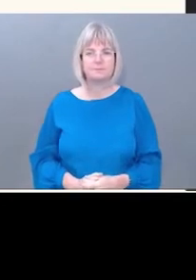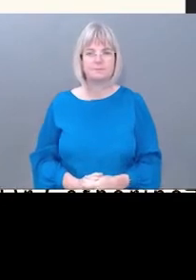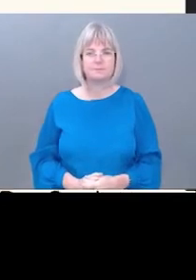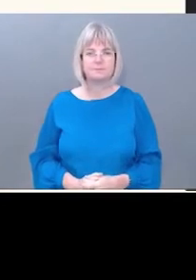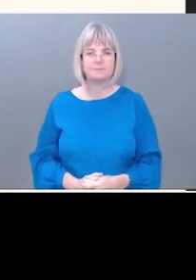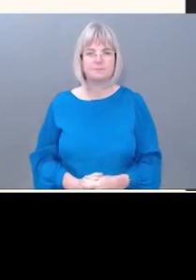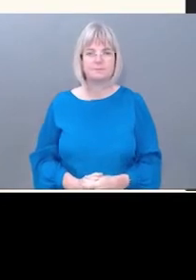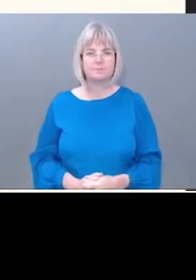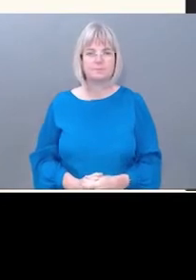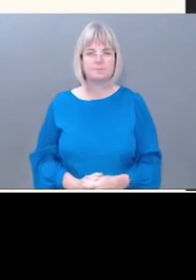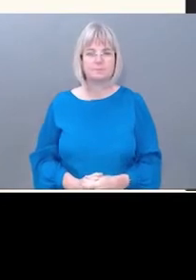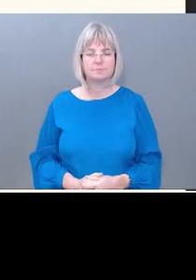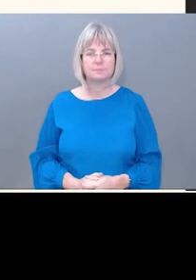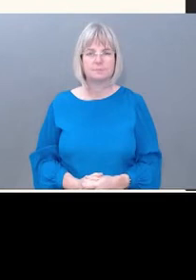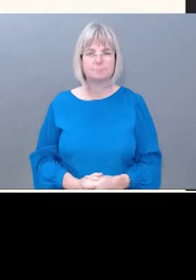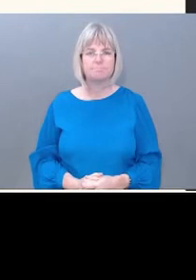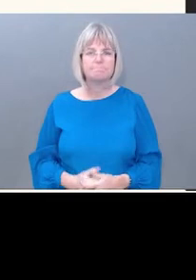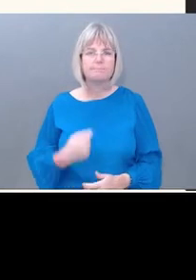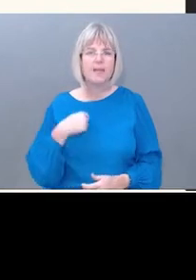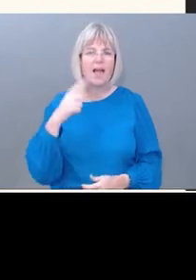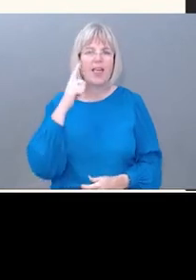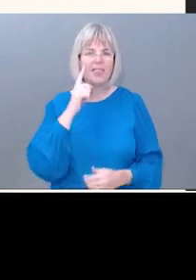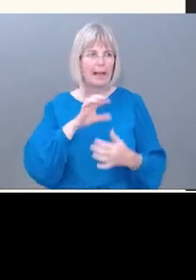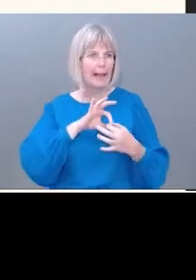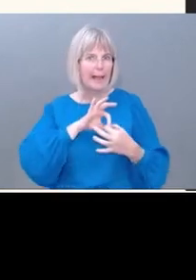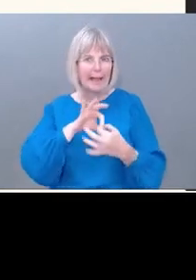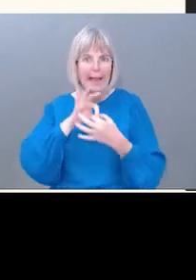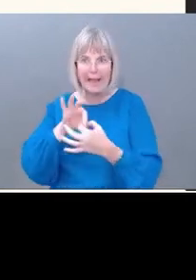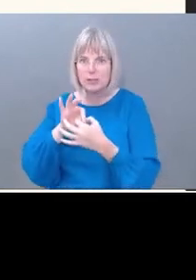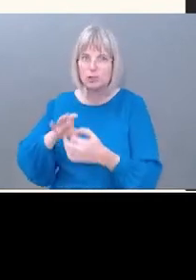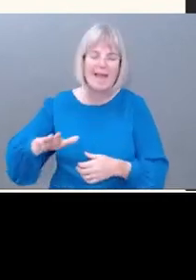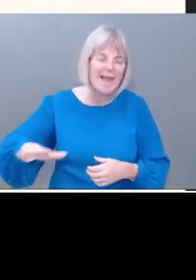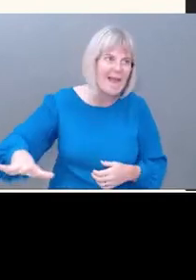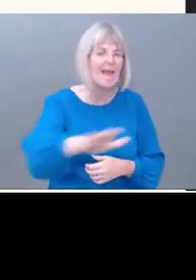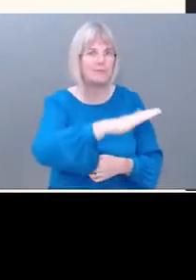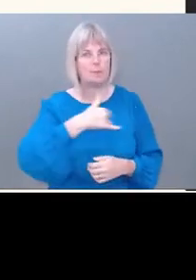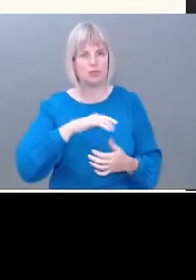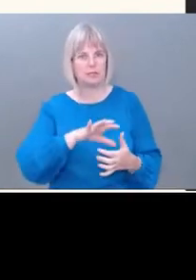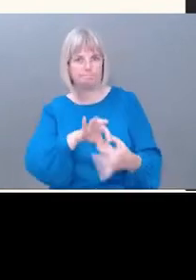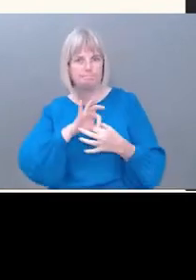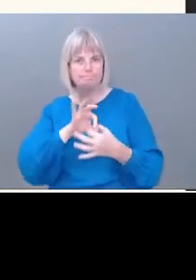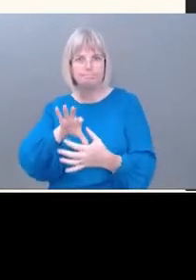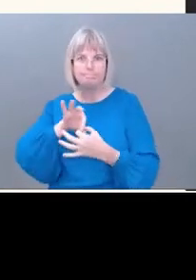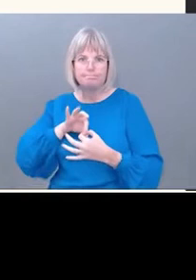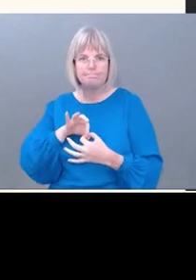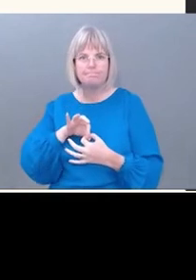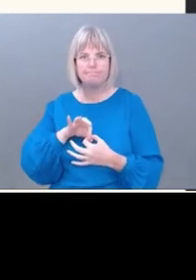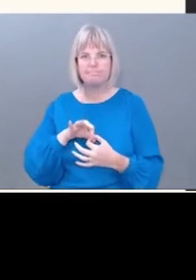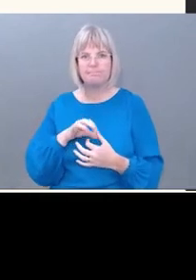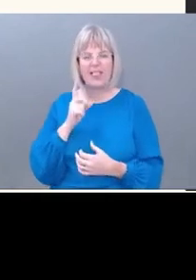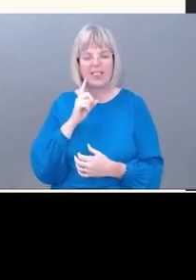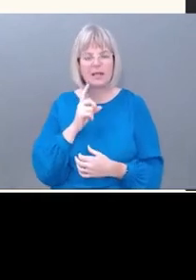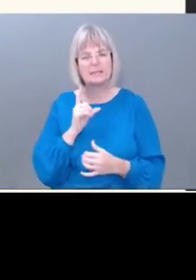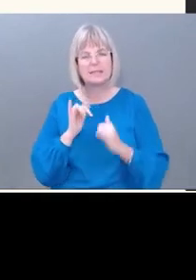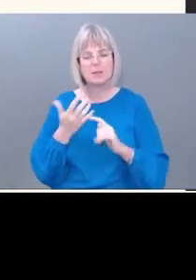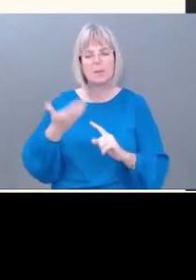I think engaging everybody in the work. I think there's been points in our work where it's felt like it's fallen to the same individuals to move things